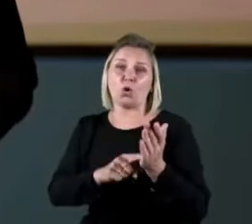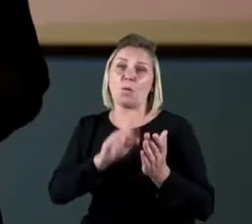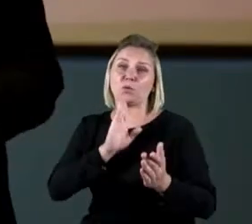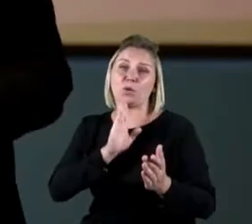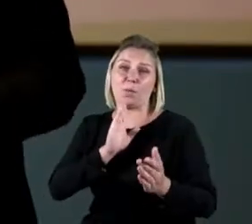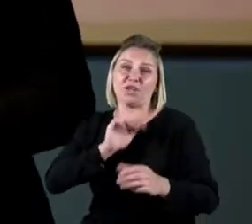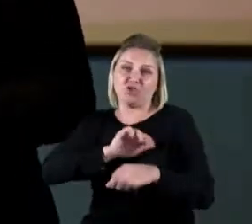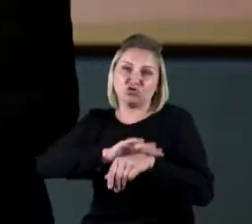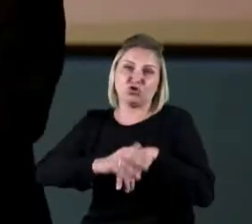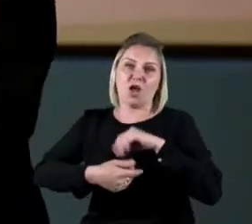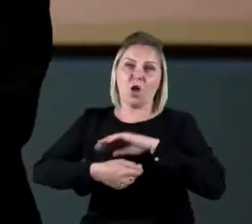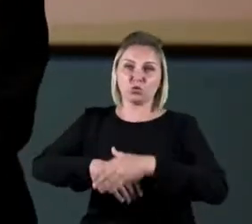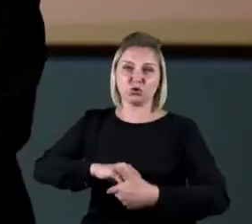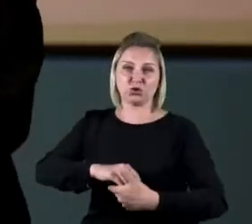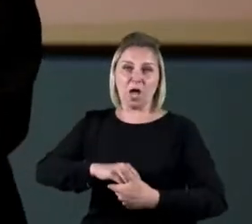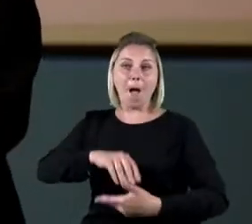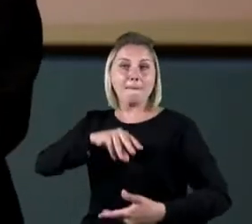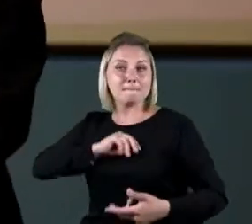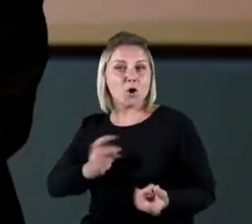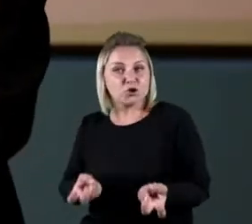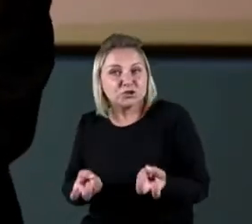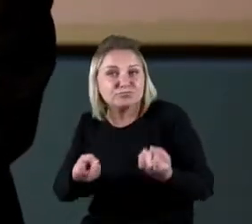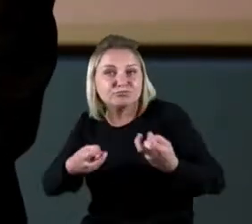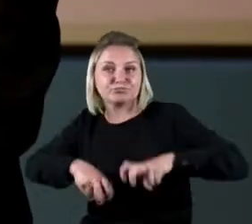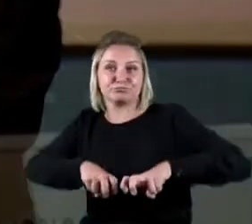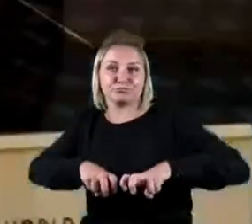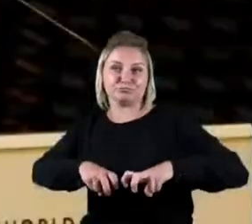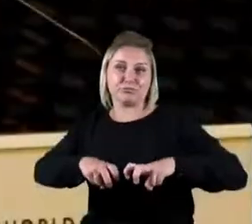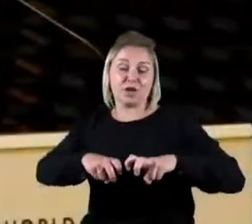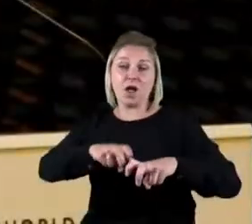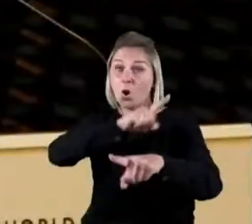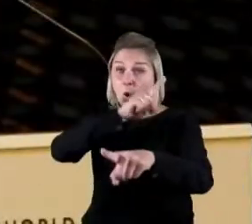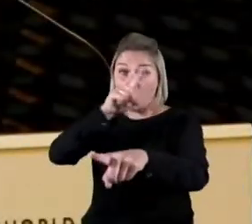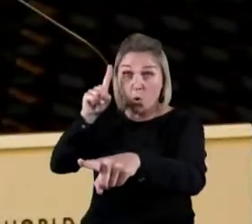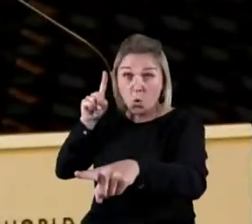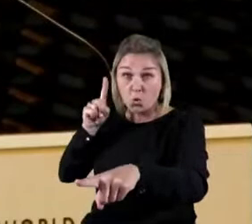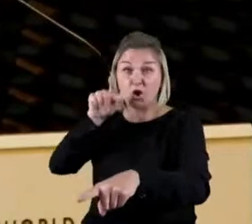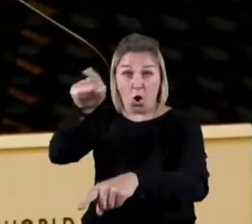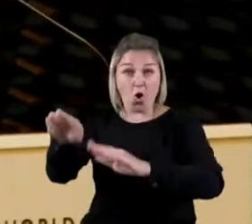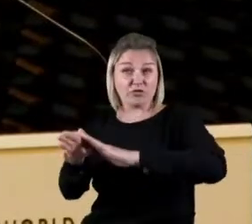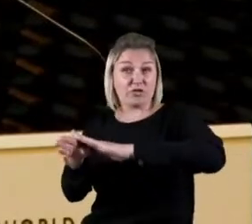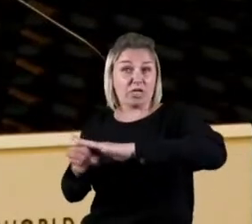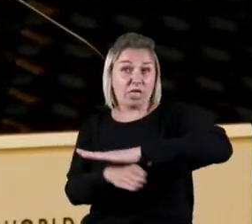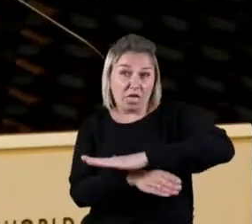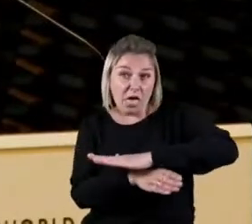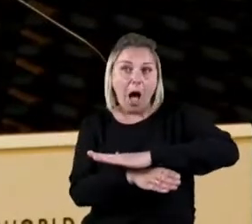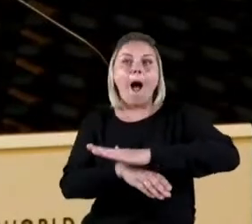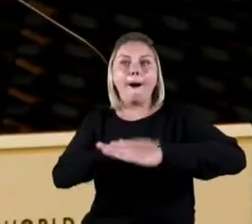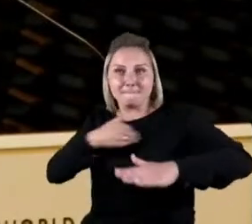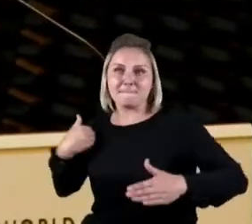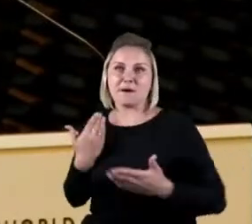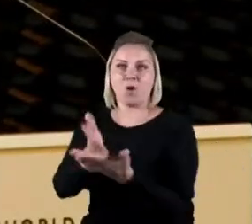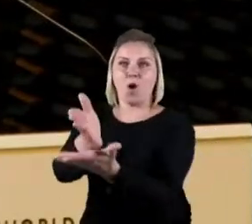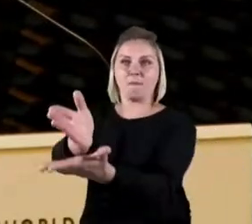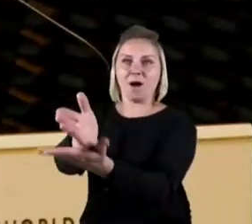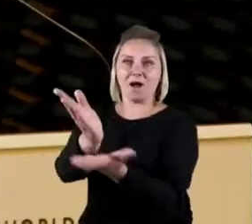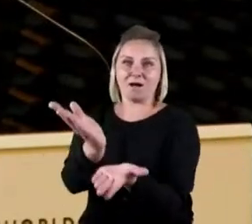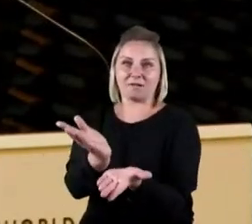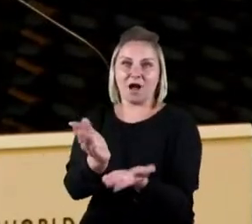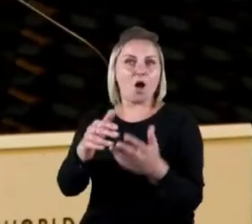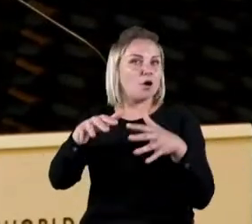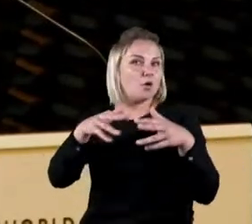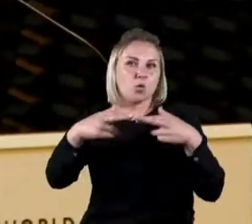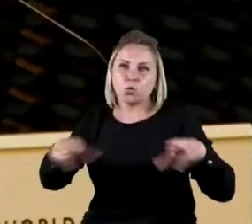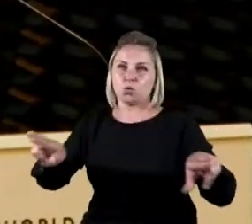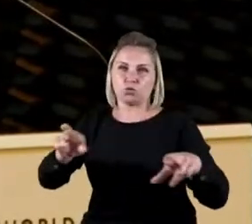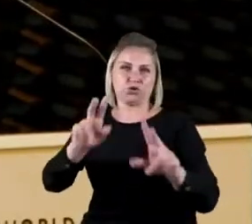Resilience is a way to create opportunities for people that is excluded. We are doing that. We are doing so in many countries. We are doing